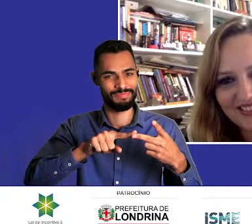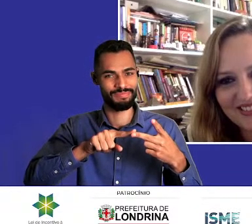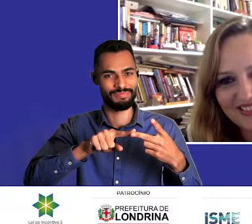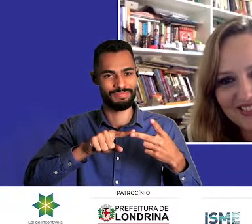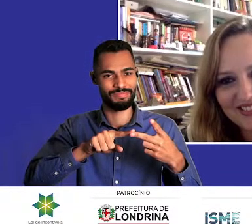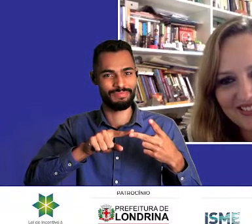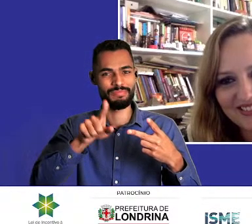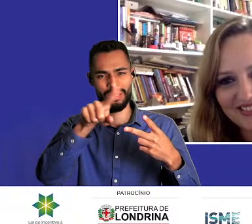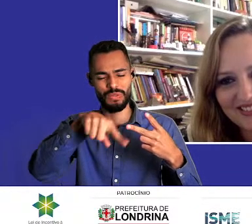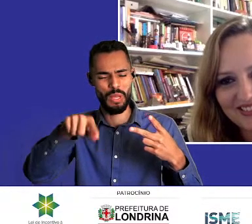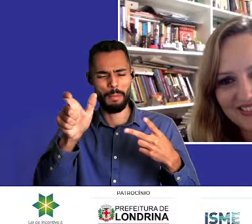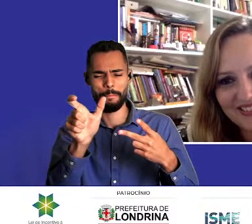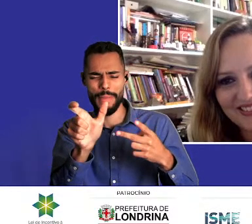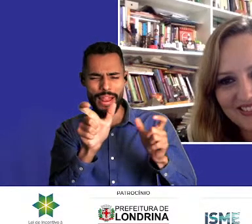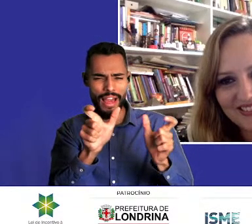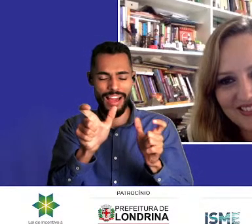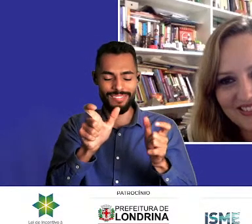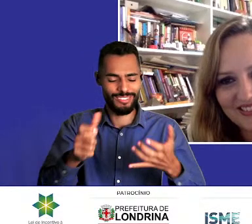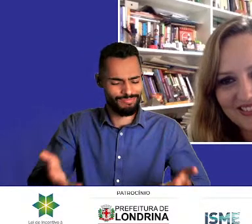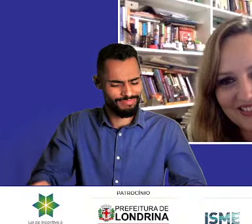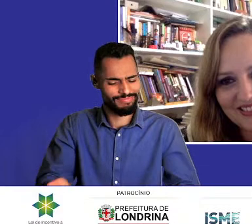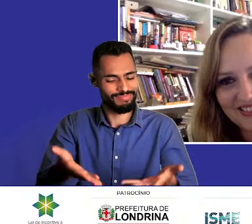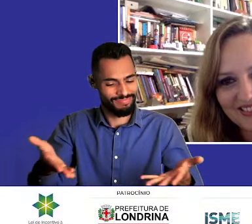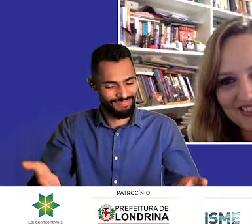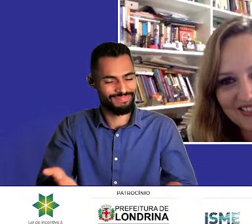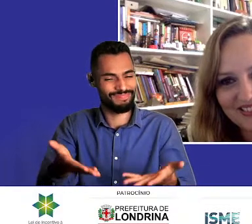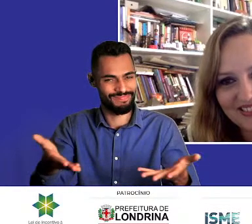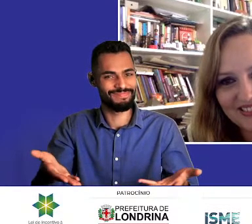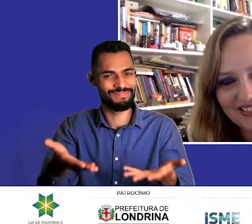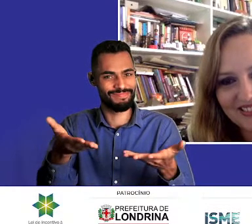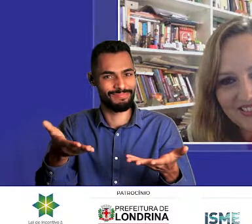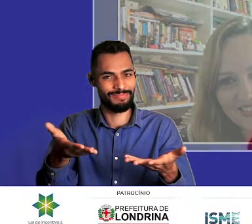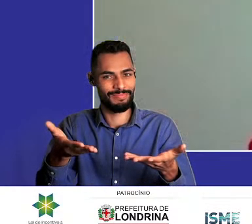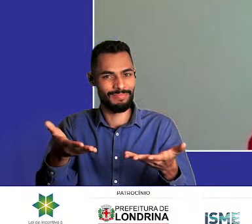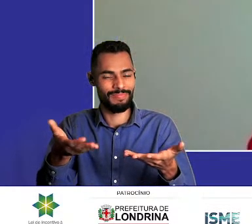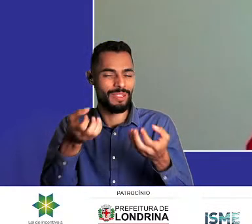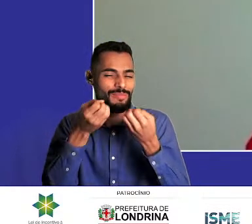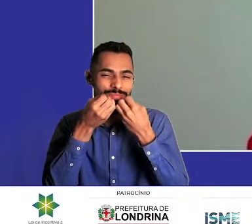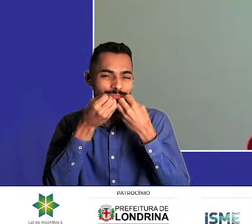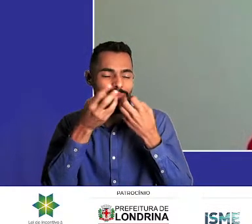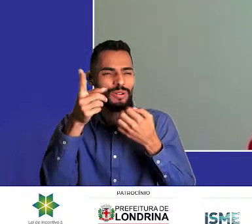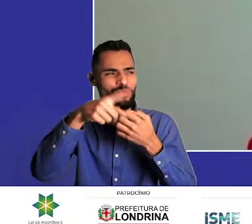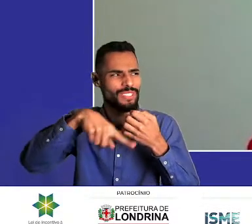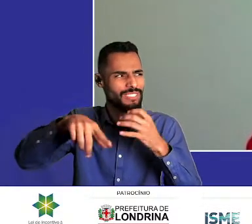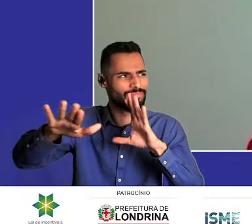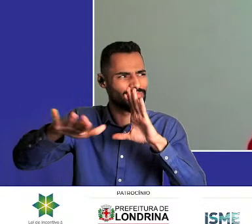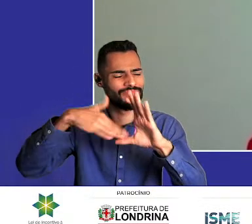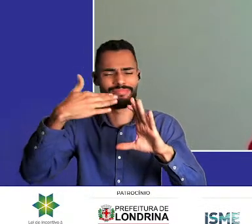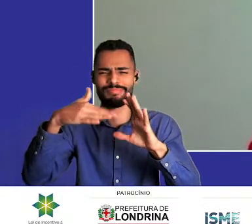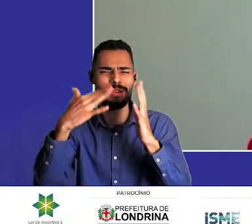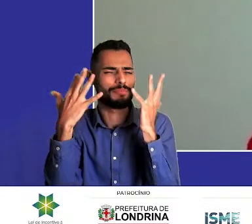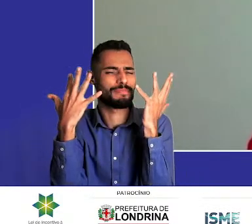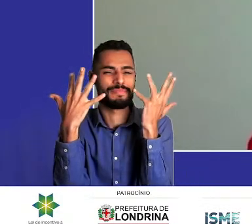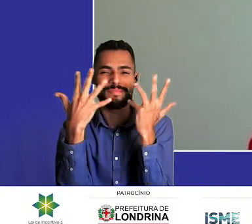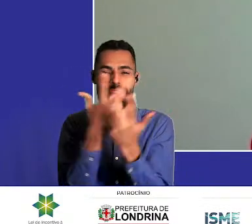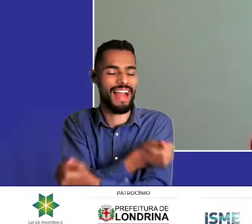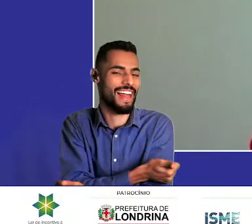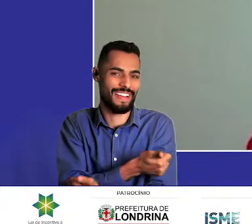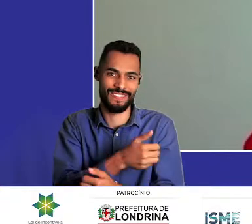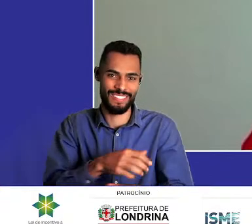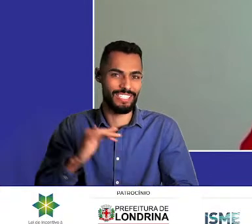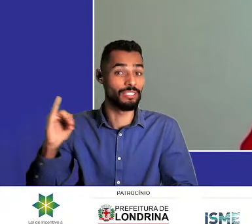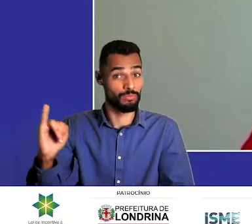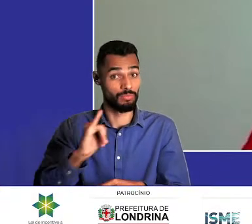wonderful to hear this message. It's important for me as chair.